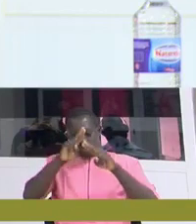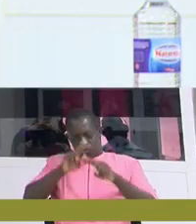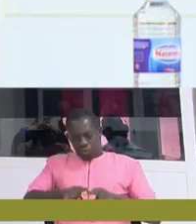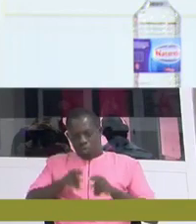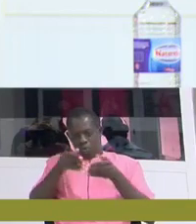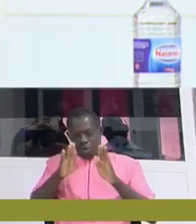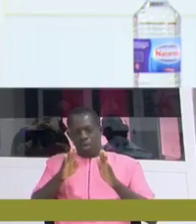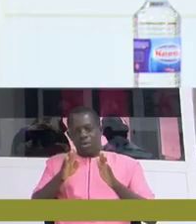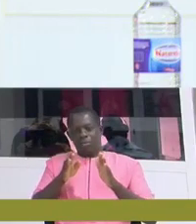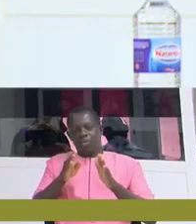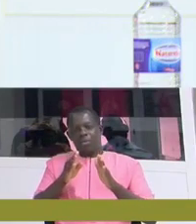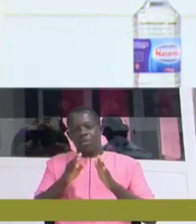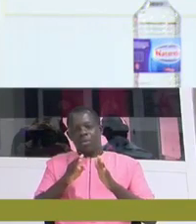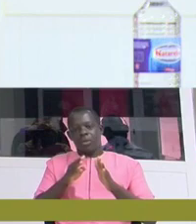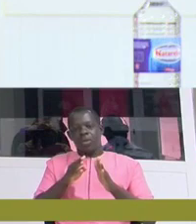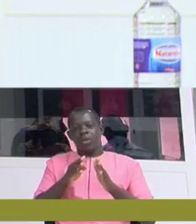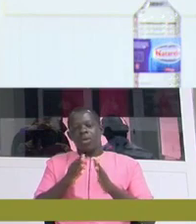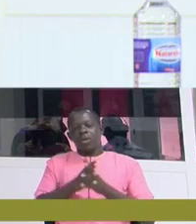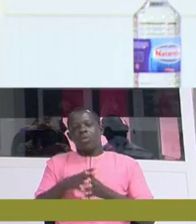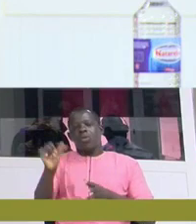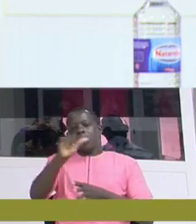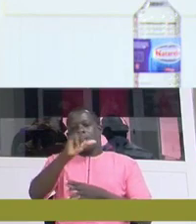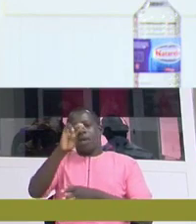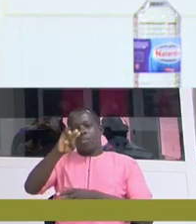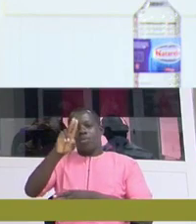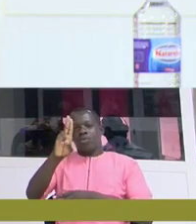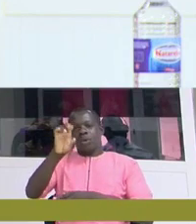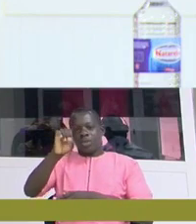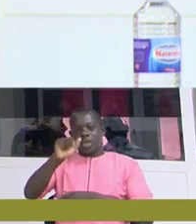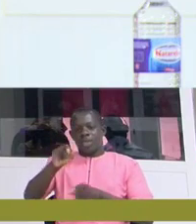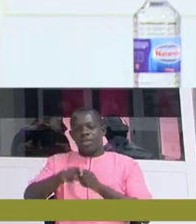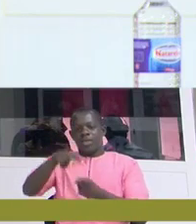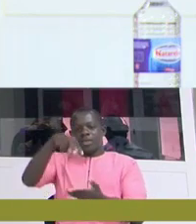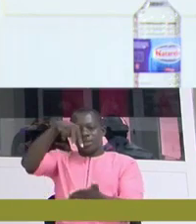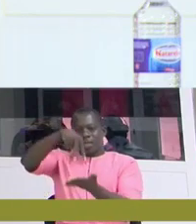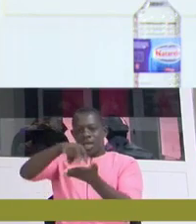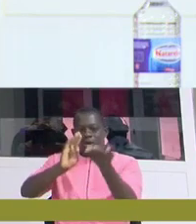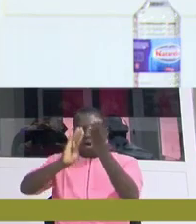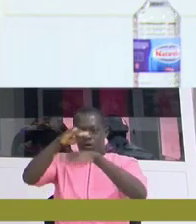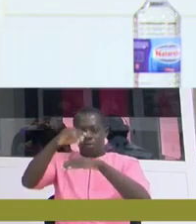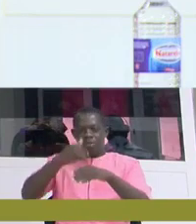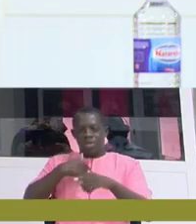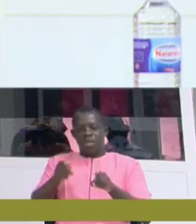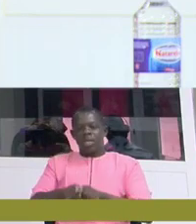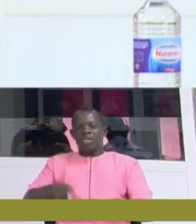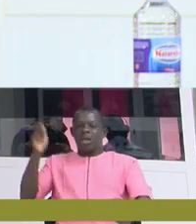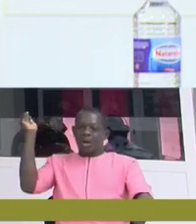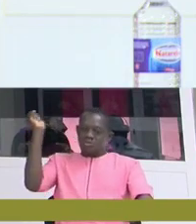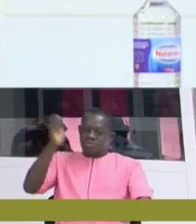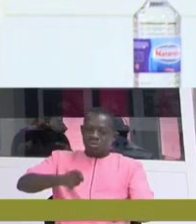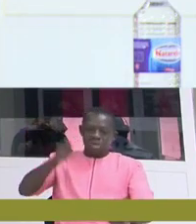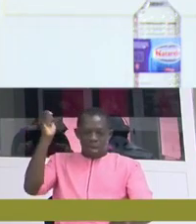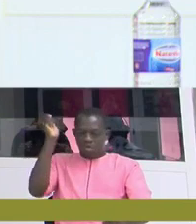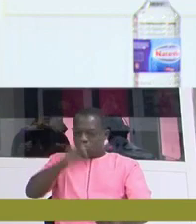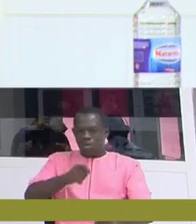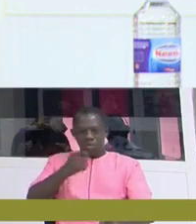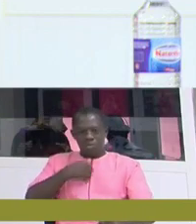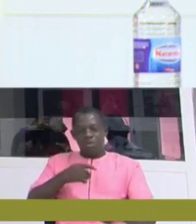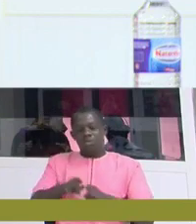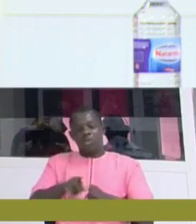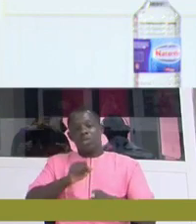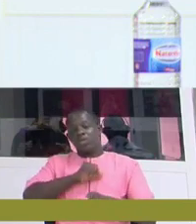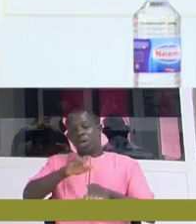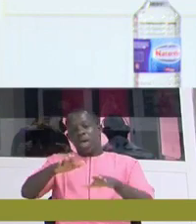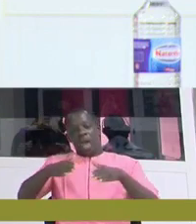I'm tied up. Musa sina lonkunto. Musa will come and stand over me. I am bute. Beat me up. I am bute. Beat me up. Fala